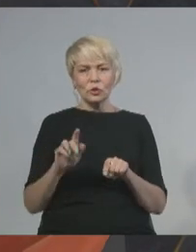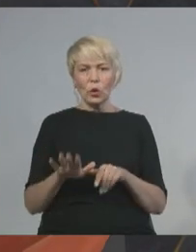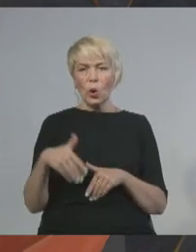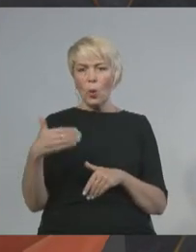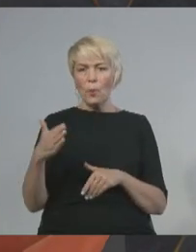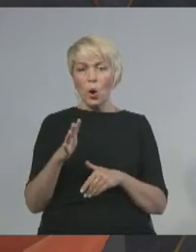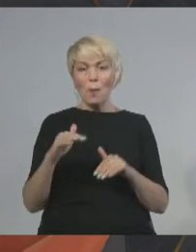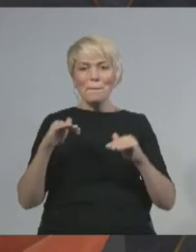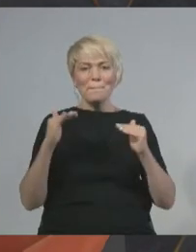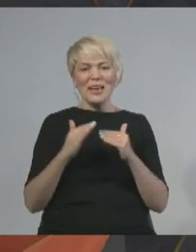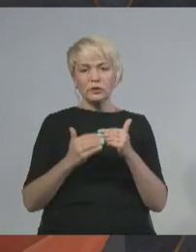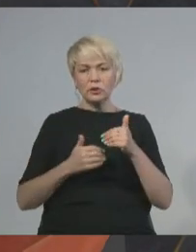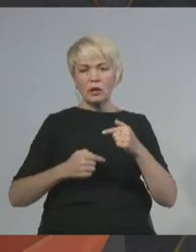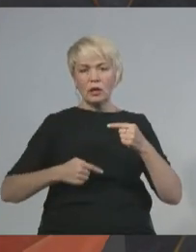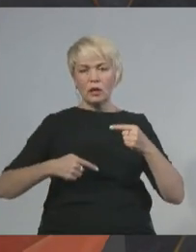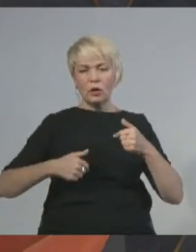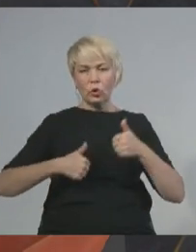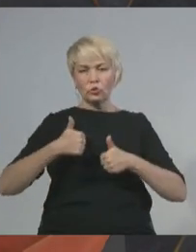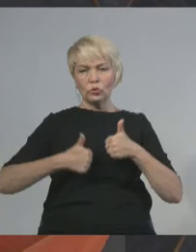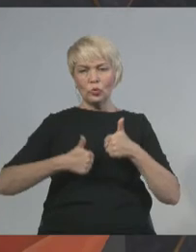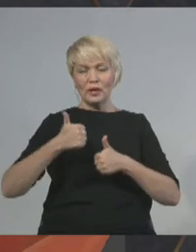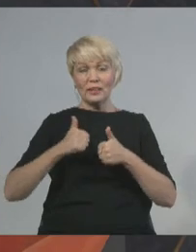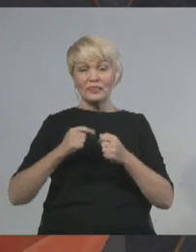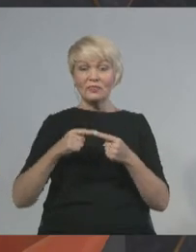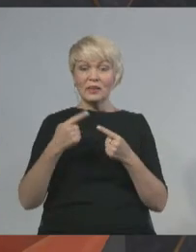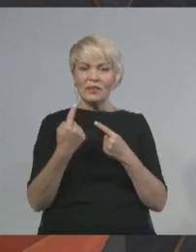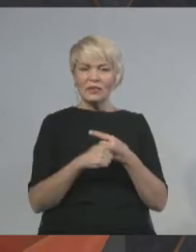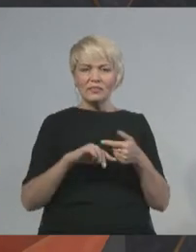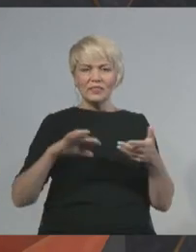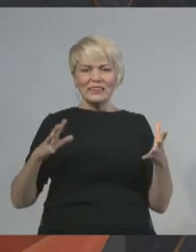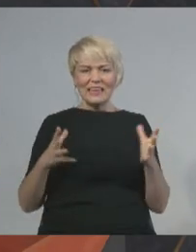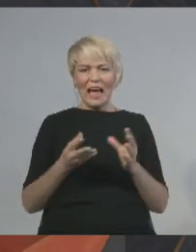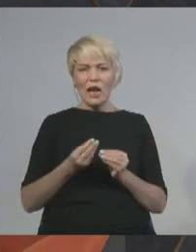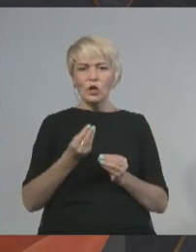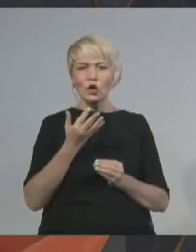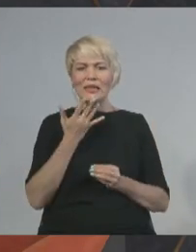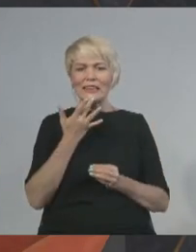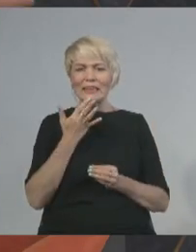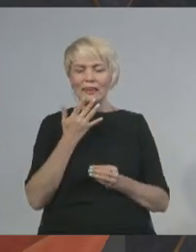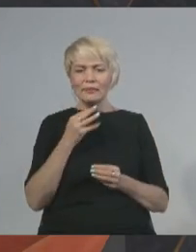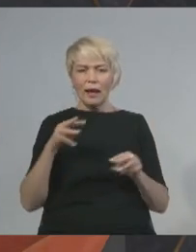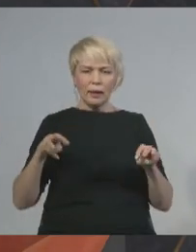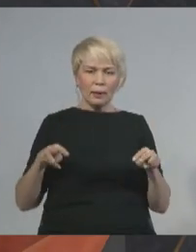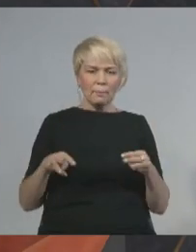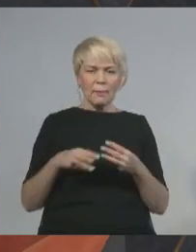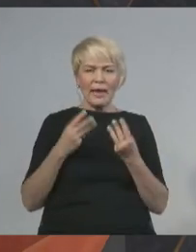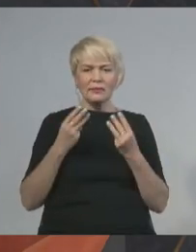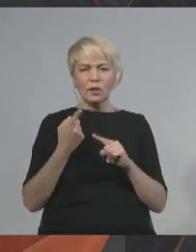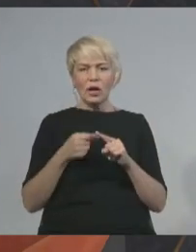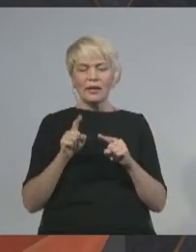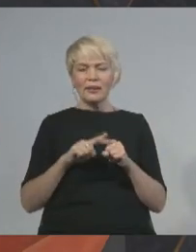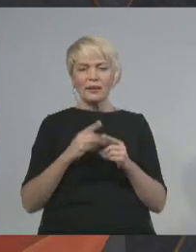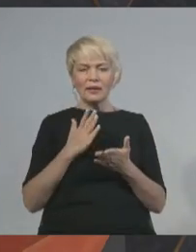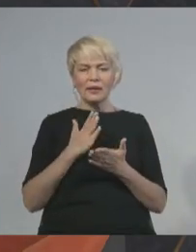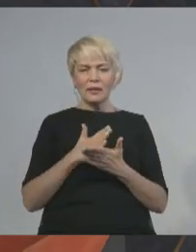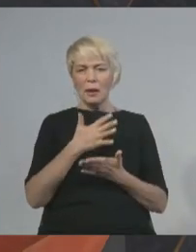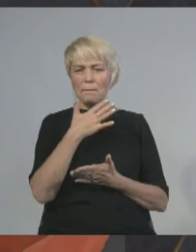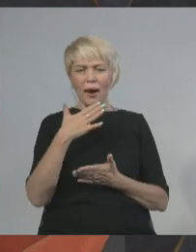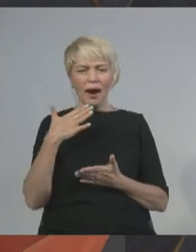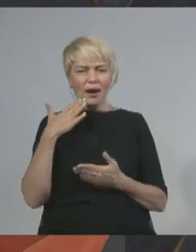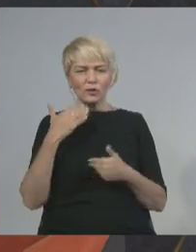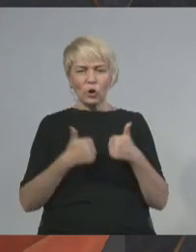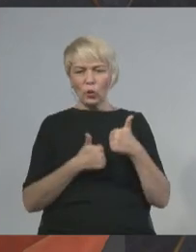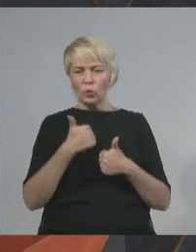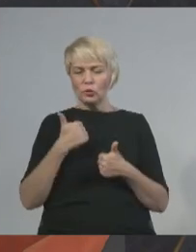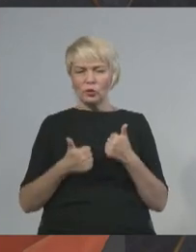on the other hand you have less competitors there unlike all national media which